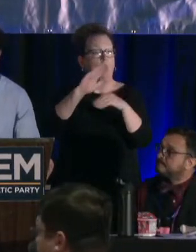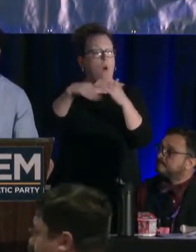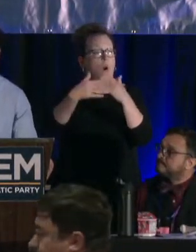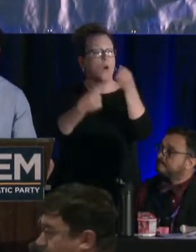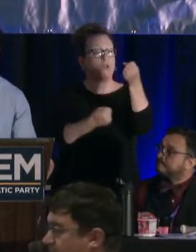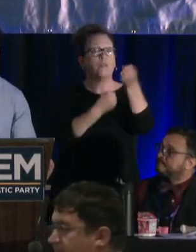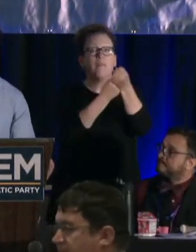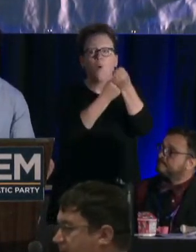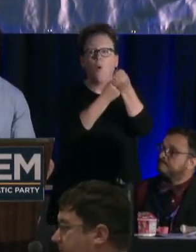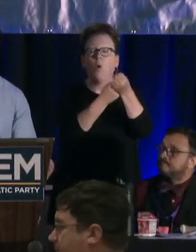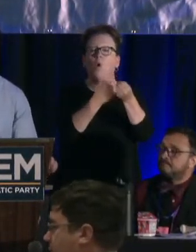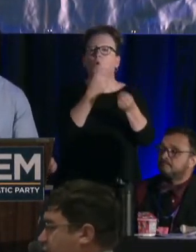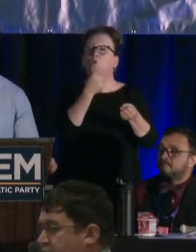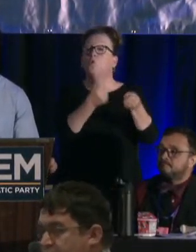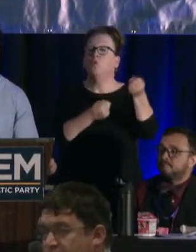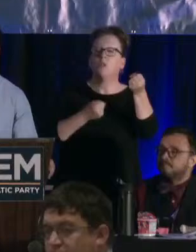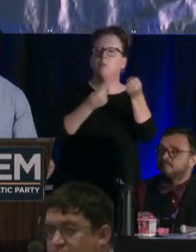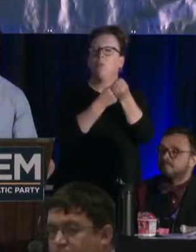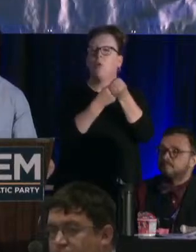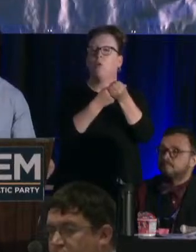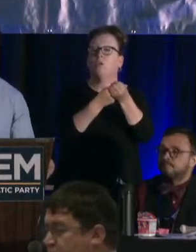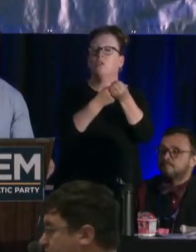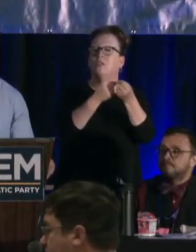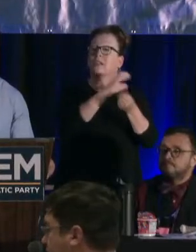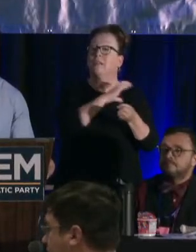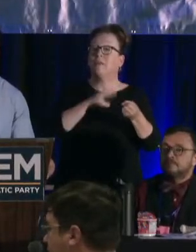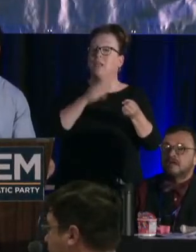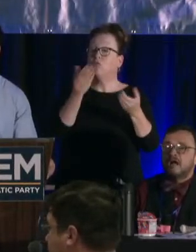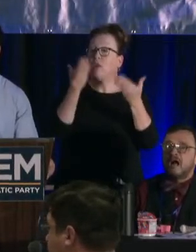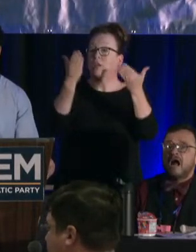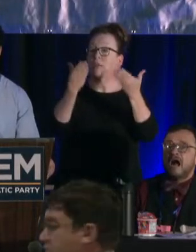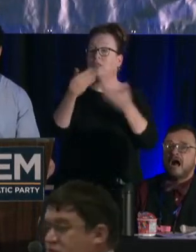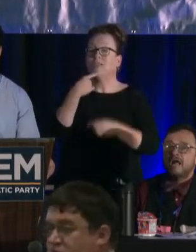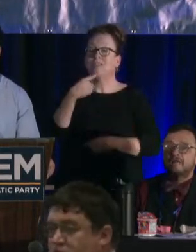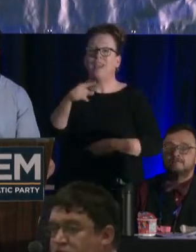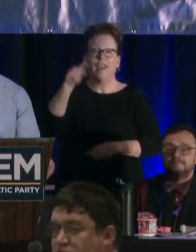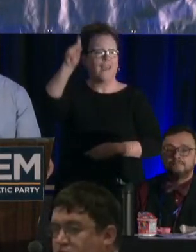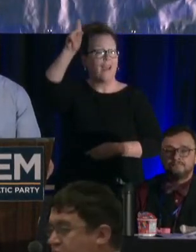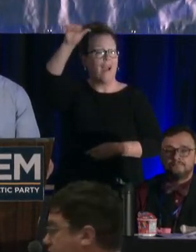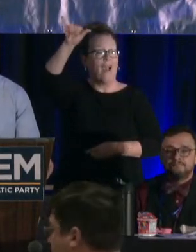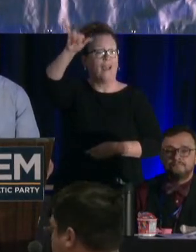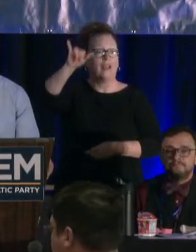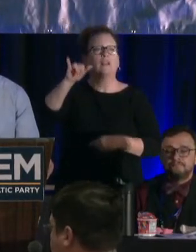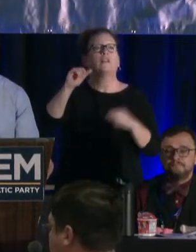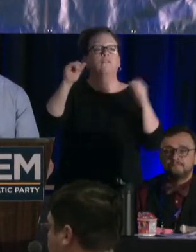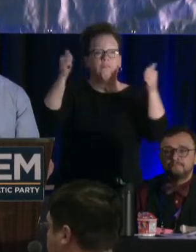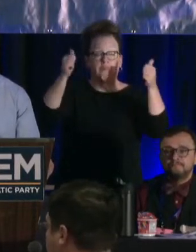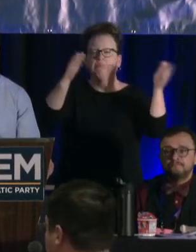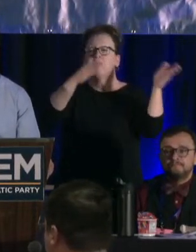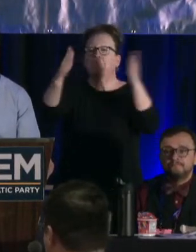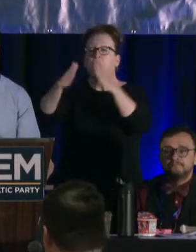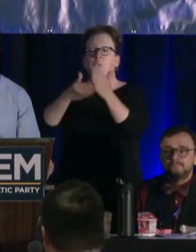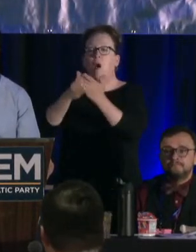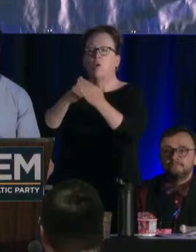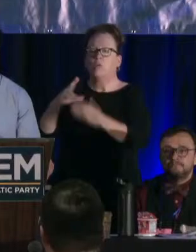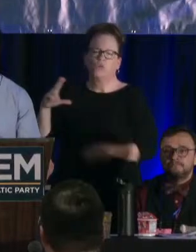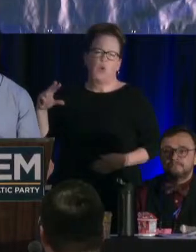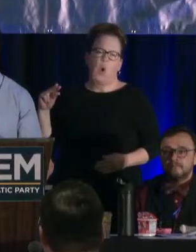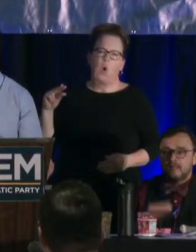in favor of supporting the committee's recommendation, please say aye. Aye. All opposed?